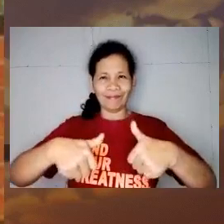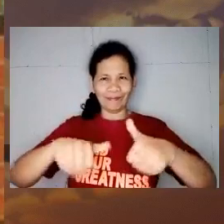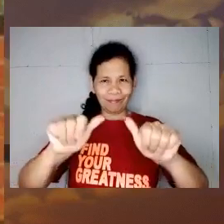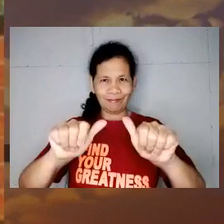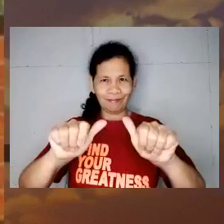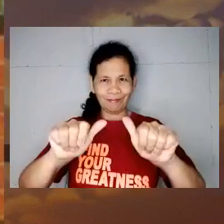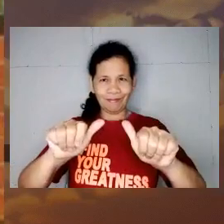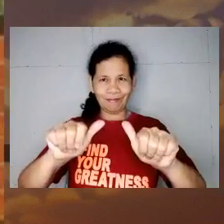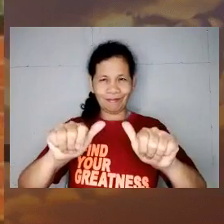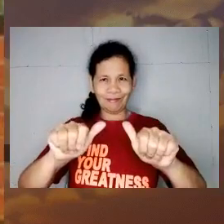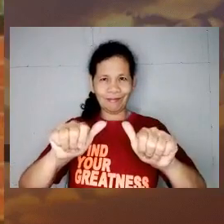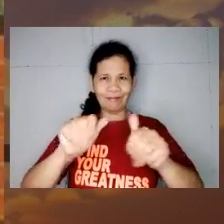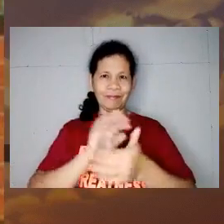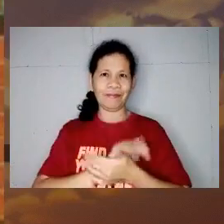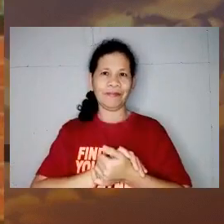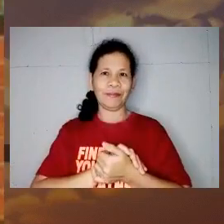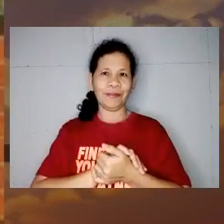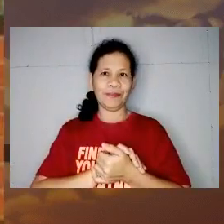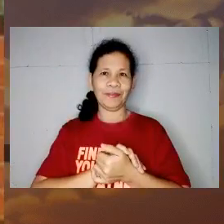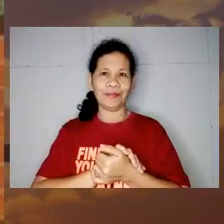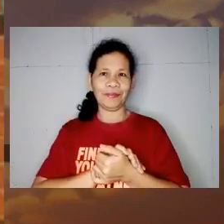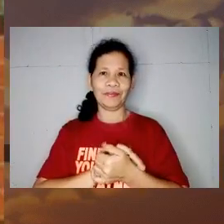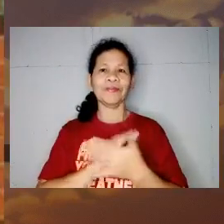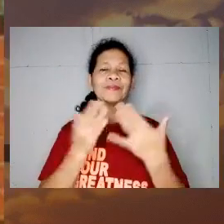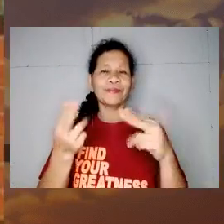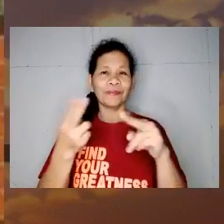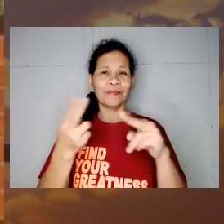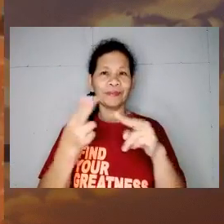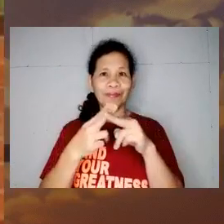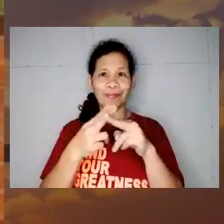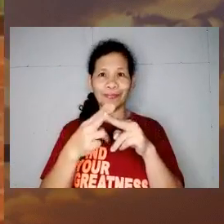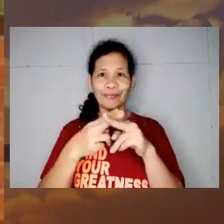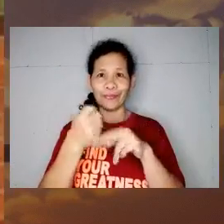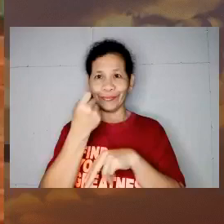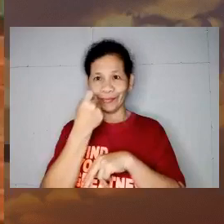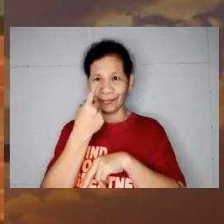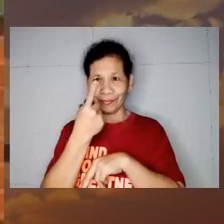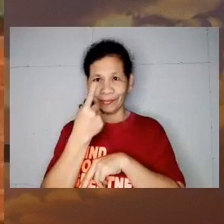ang maiksing aking pagkaintindi sa ating